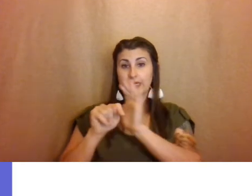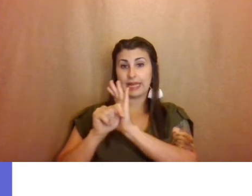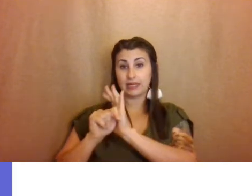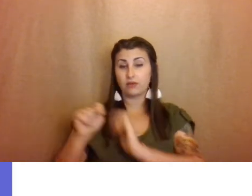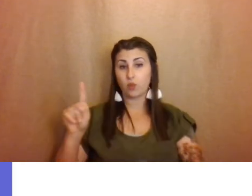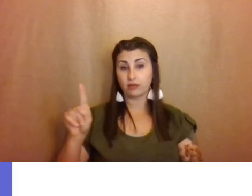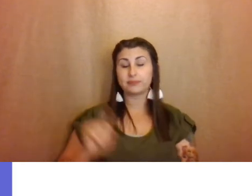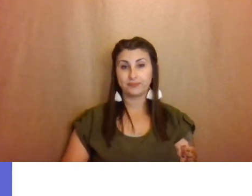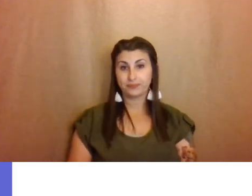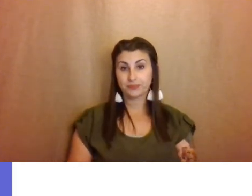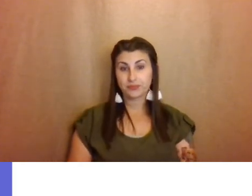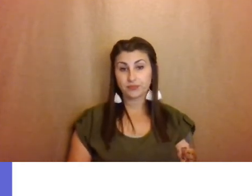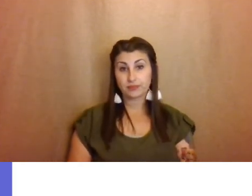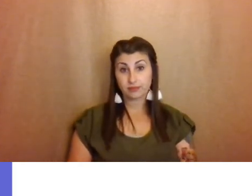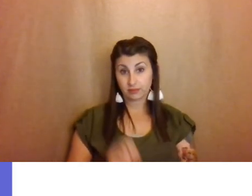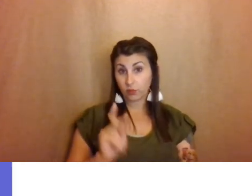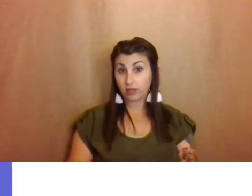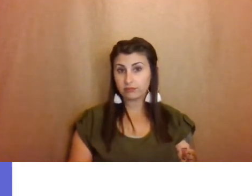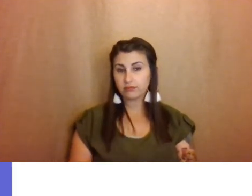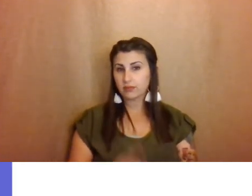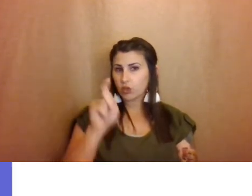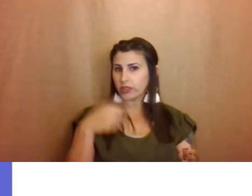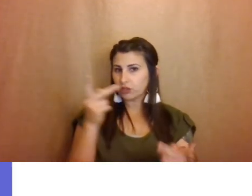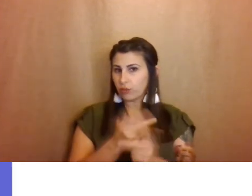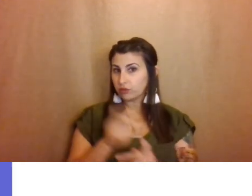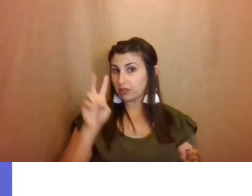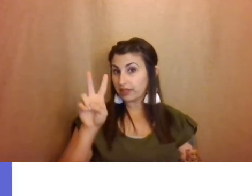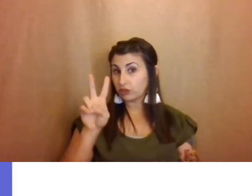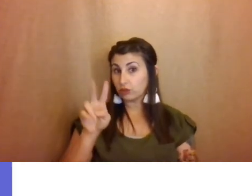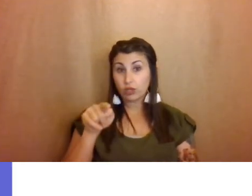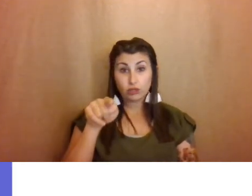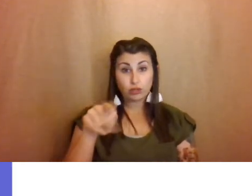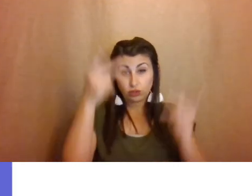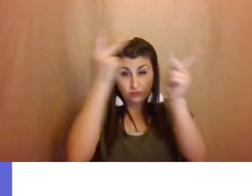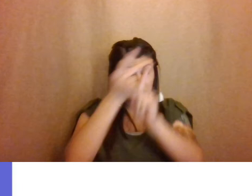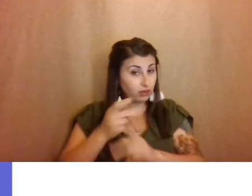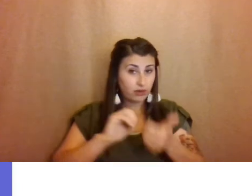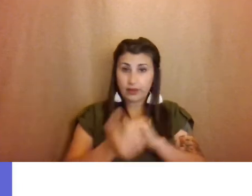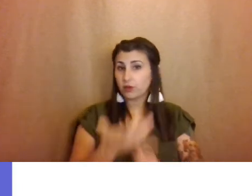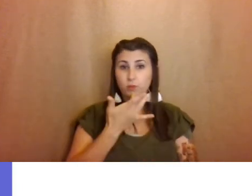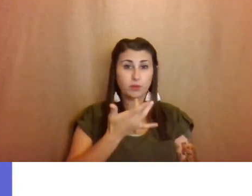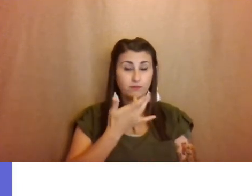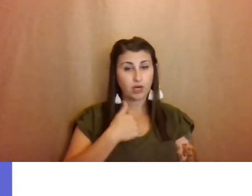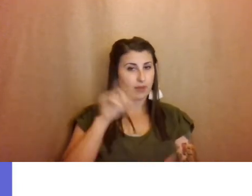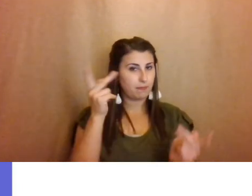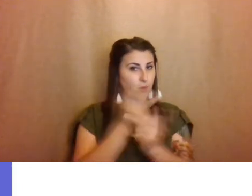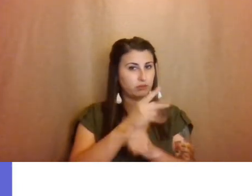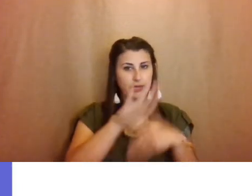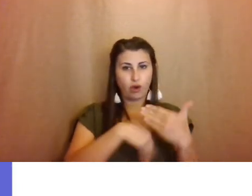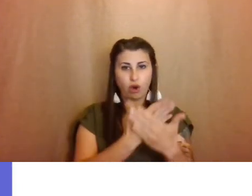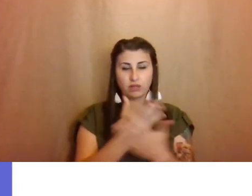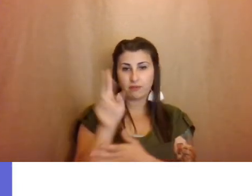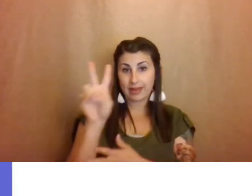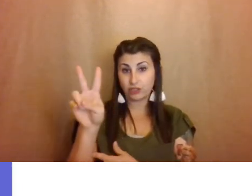All right, we're going to multiply by 2, so you can do it however you want. I need to multiply all of these by 2 because that is my